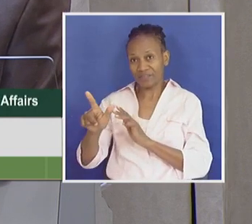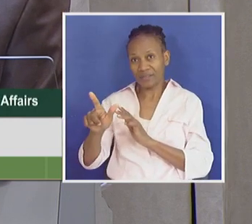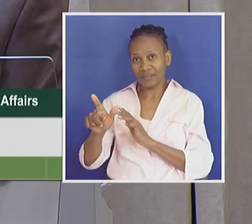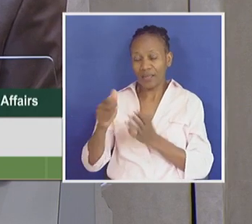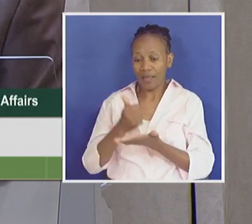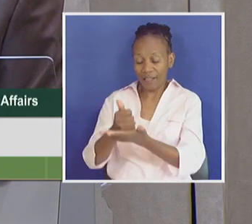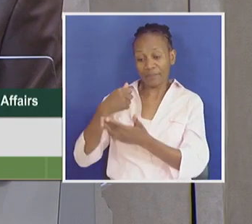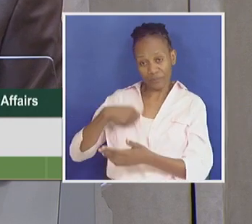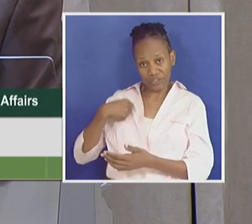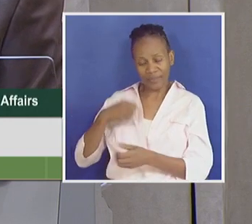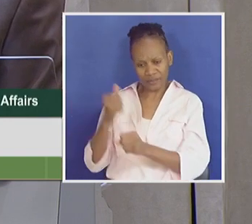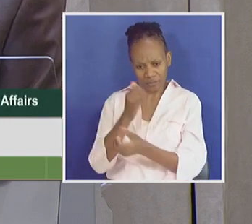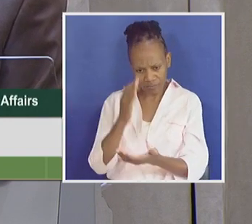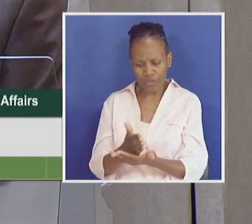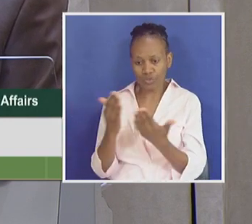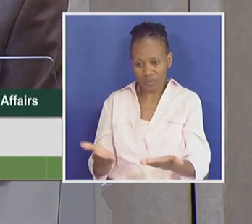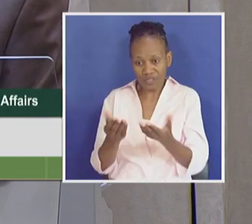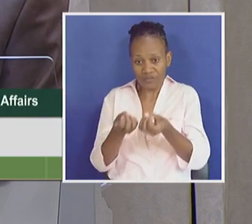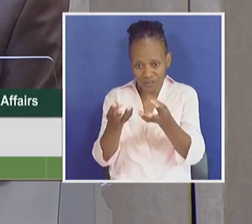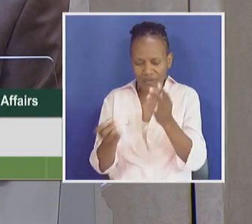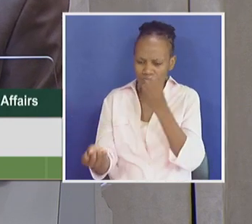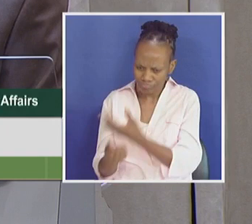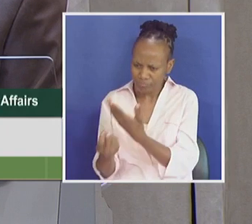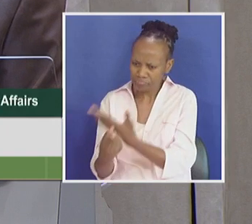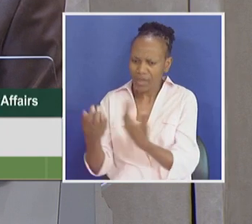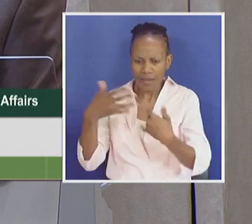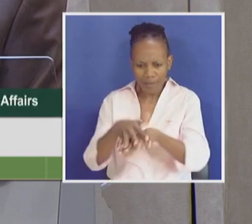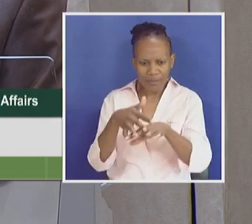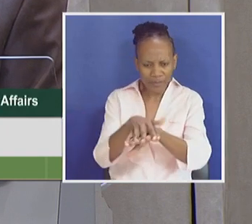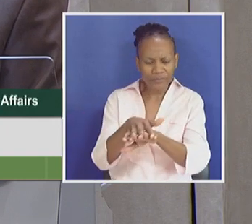municipality to ensure that service delivery and budget implementation plan and